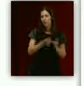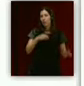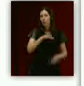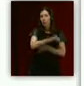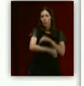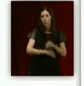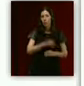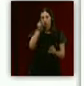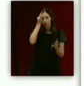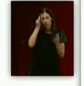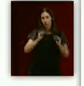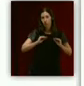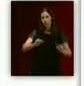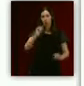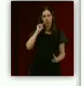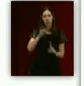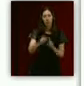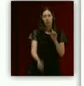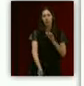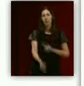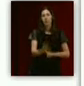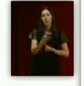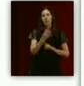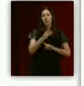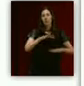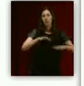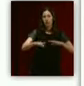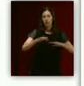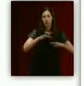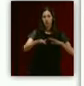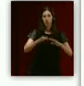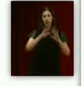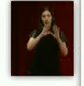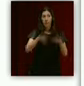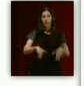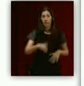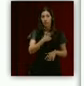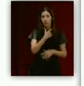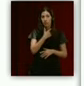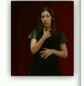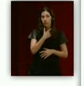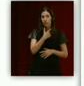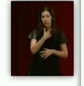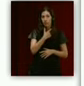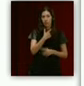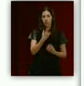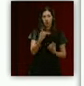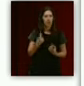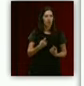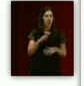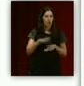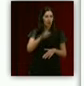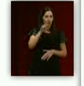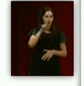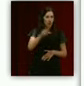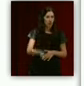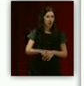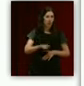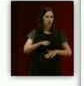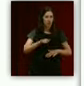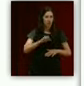a block diagram that shows this, and there's a series of equations that use this data to create the